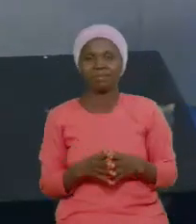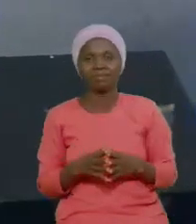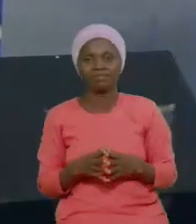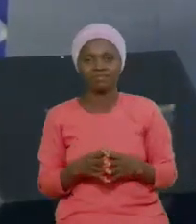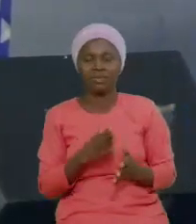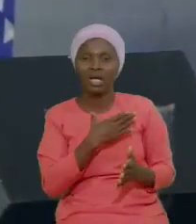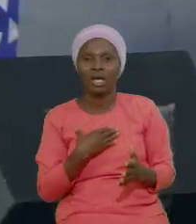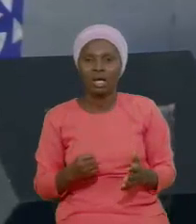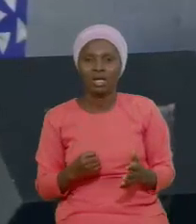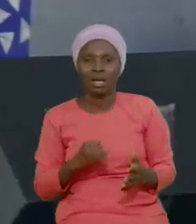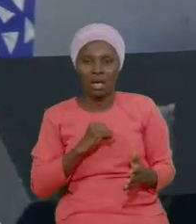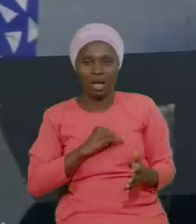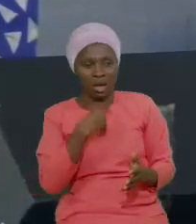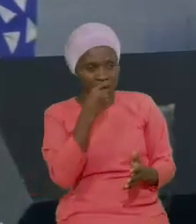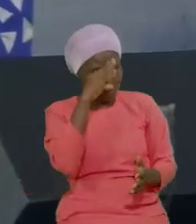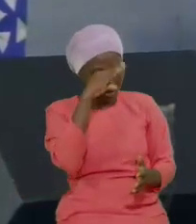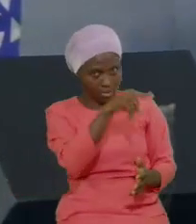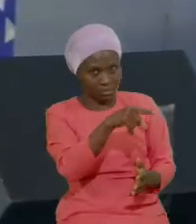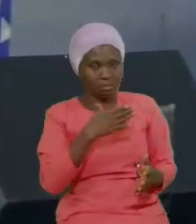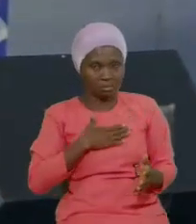And I told him my name.